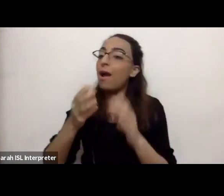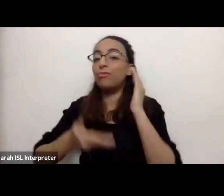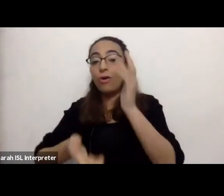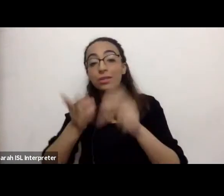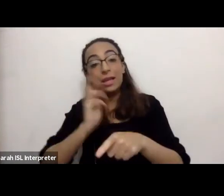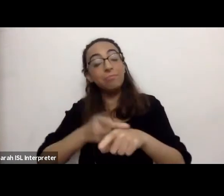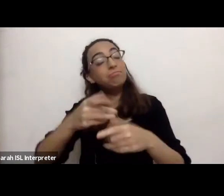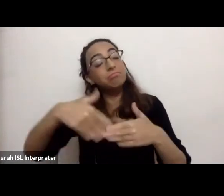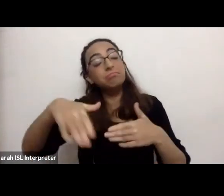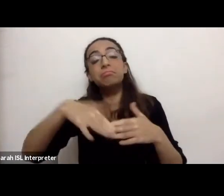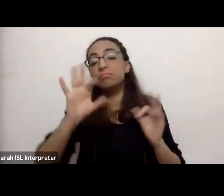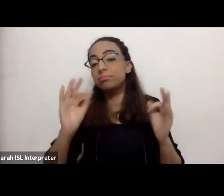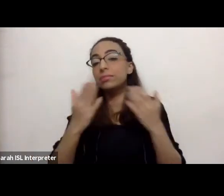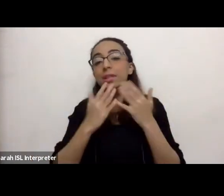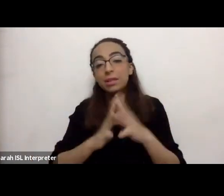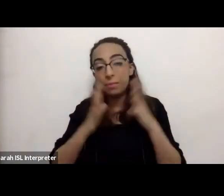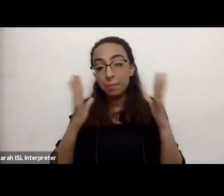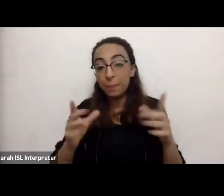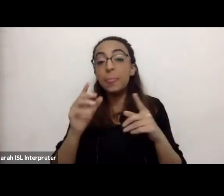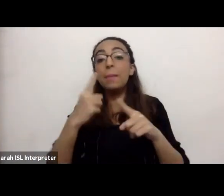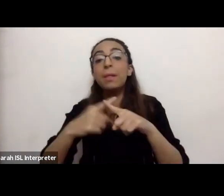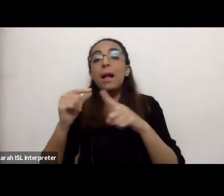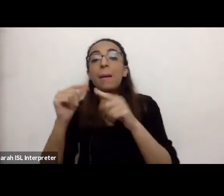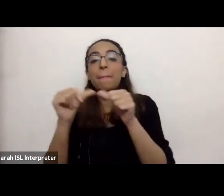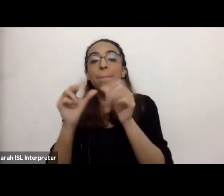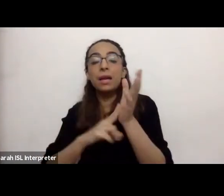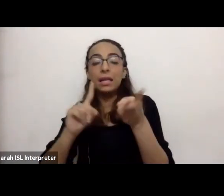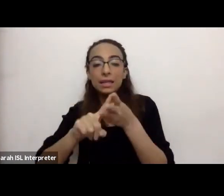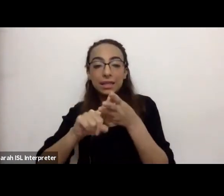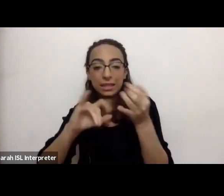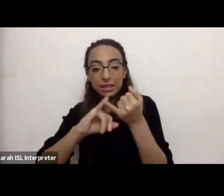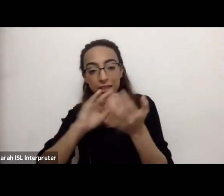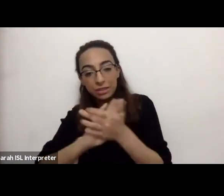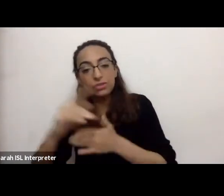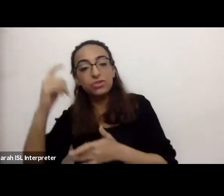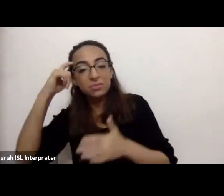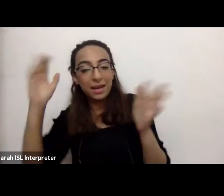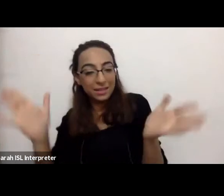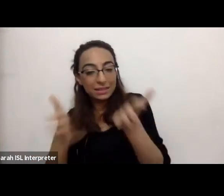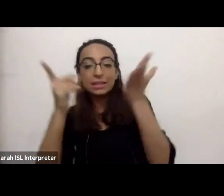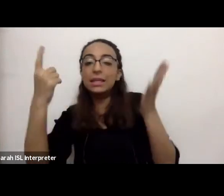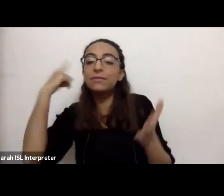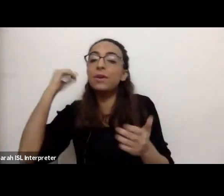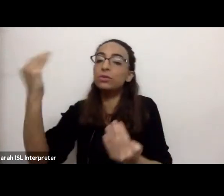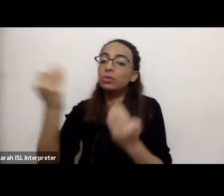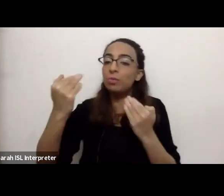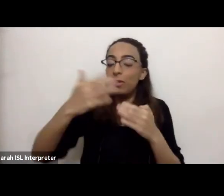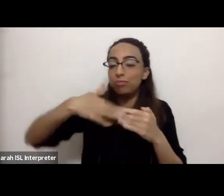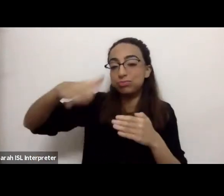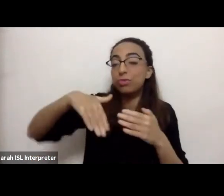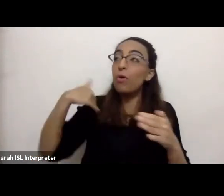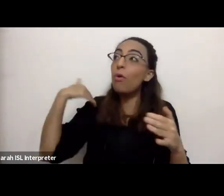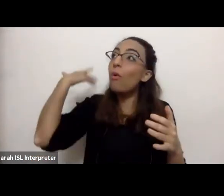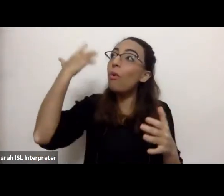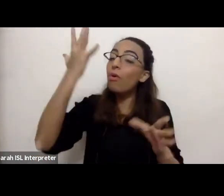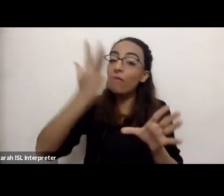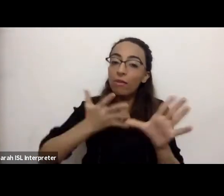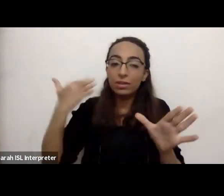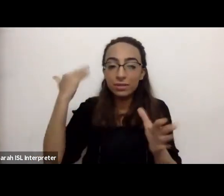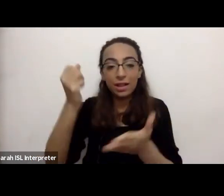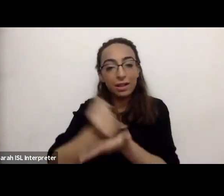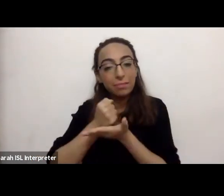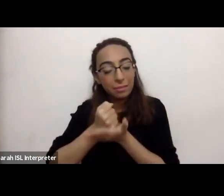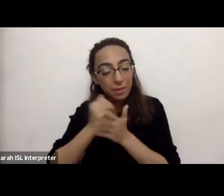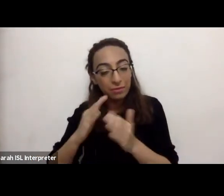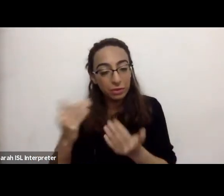course Panish and Mindtree for their continued support over these years, not only in terms